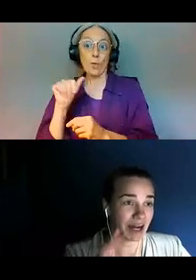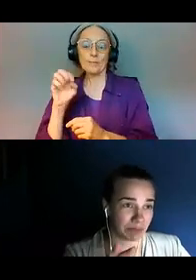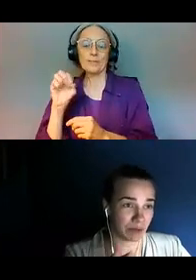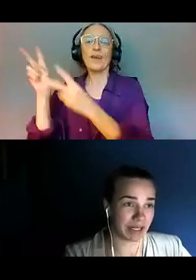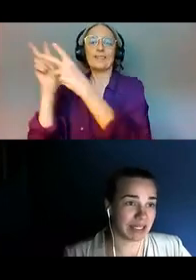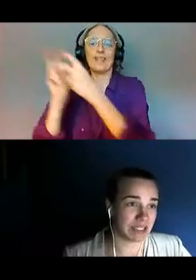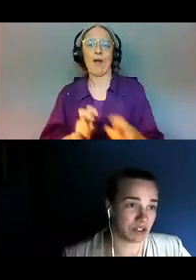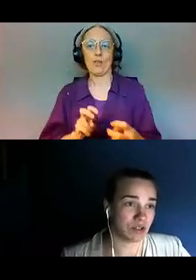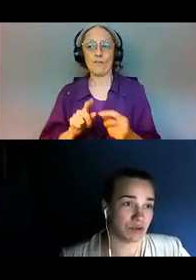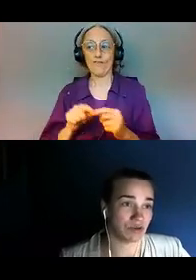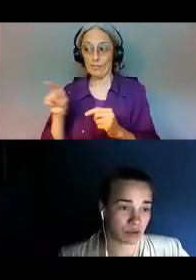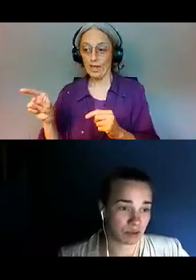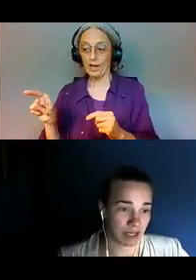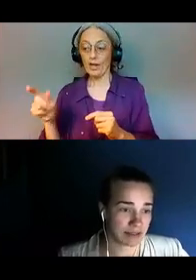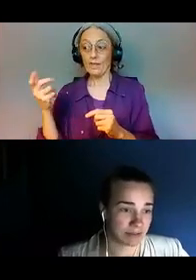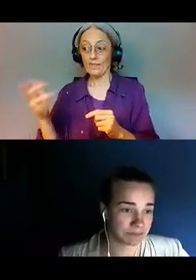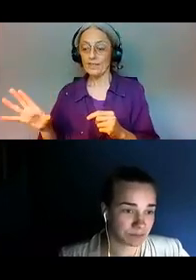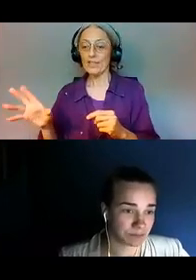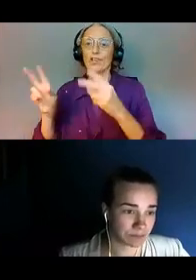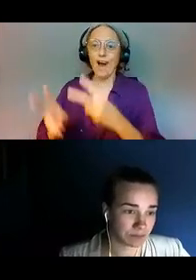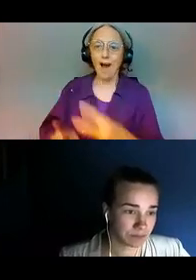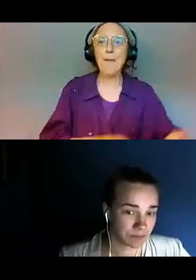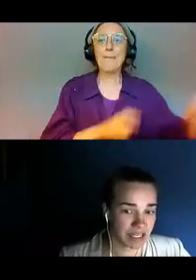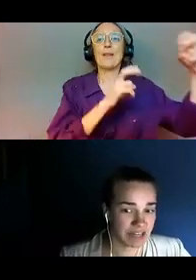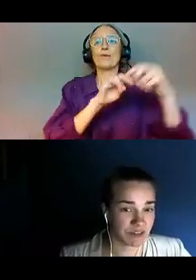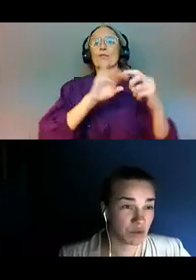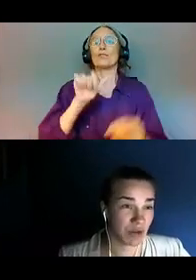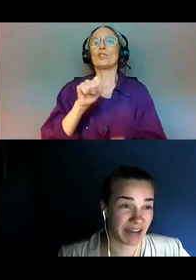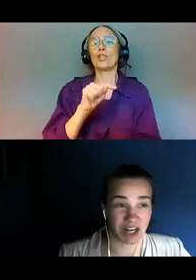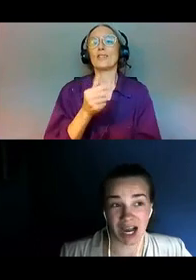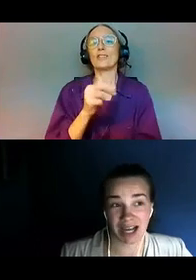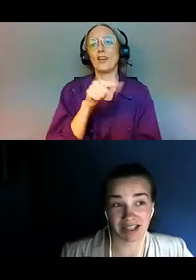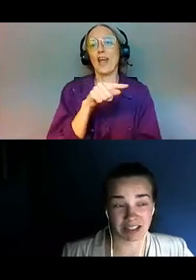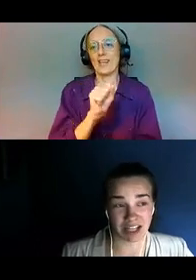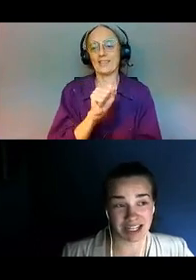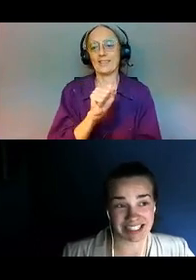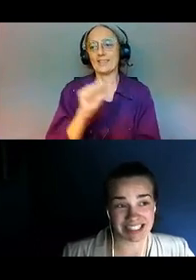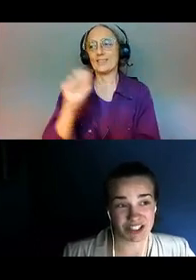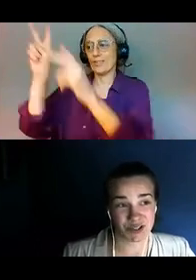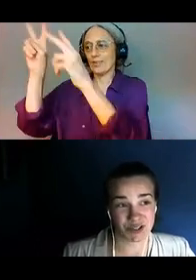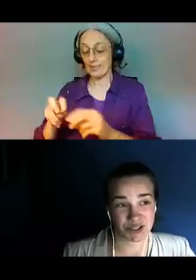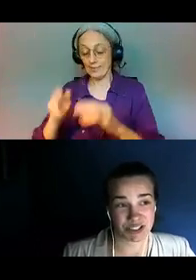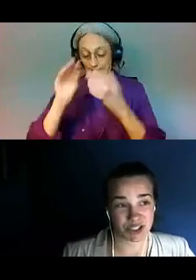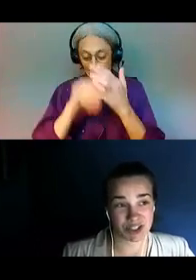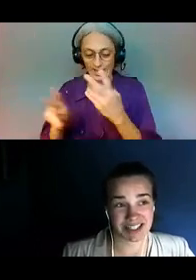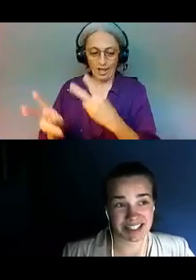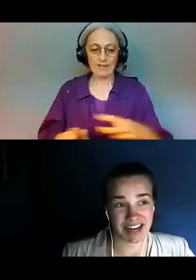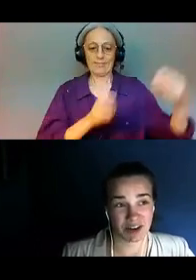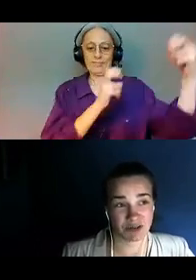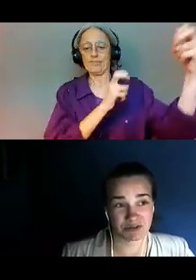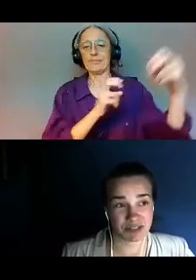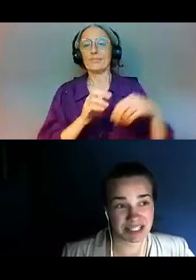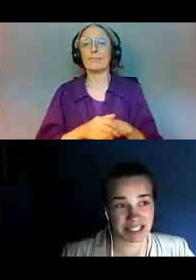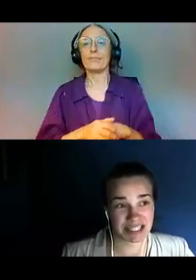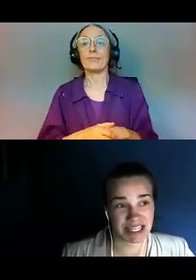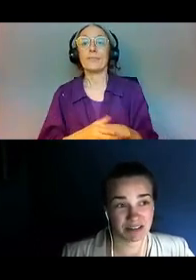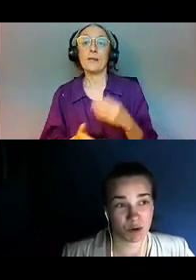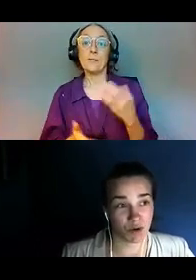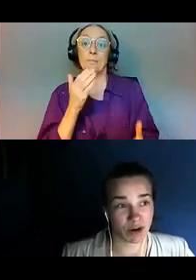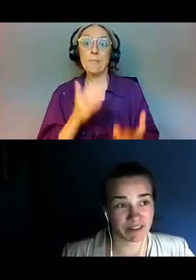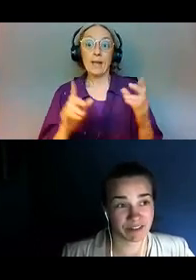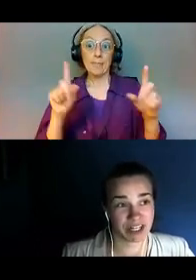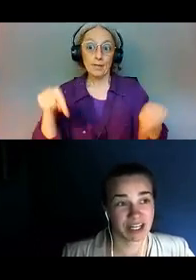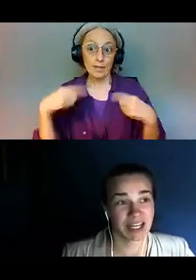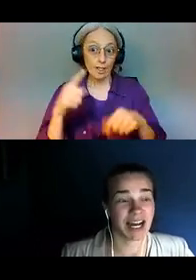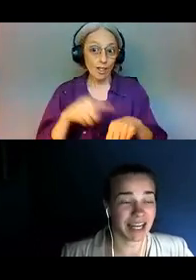and then upload it into Just Grants. If you have not logged into your Just Grants account